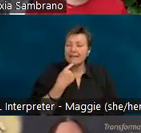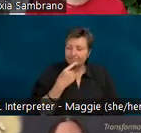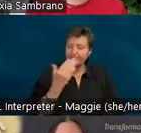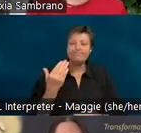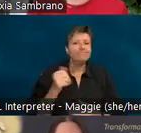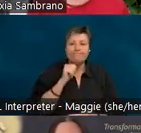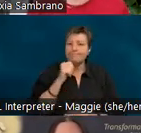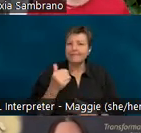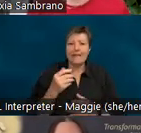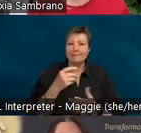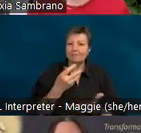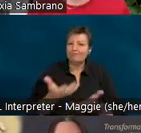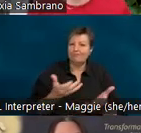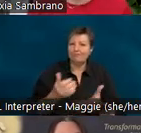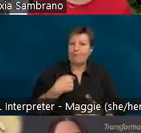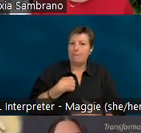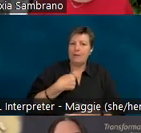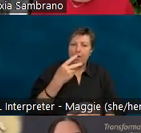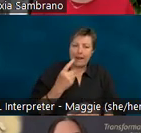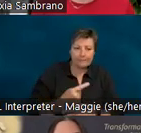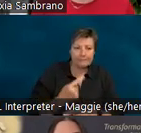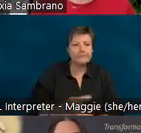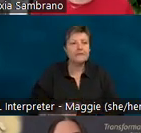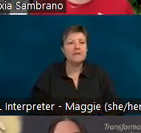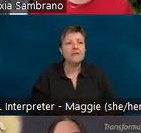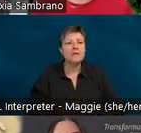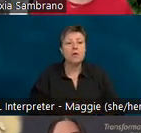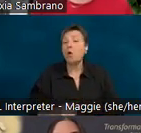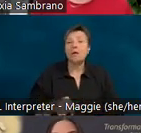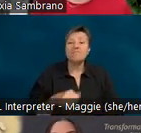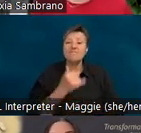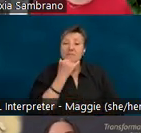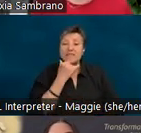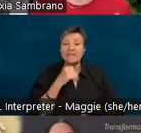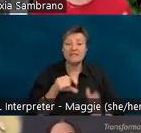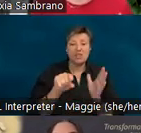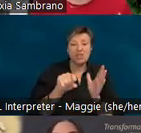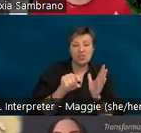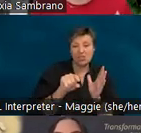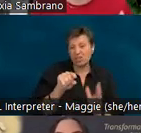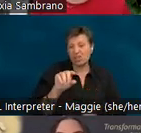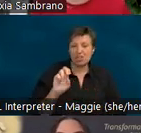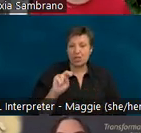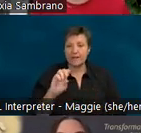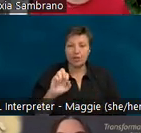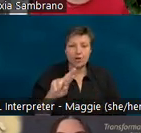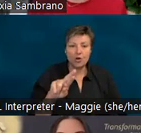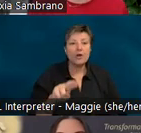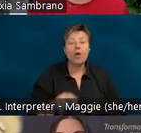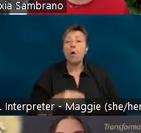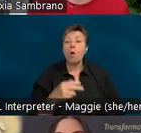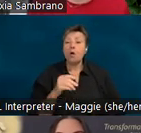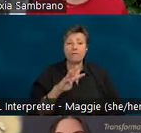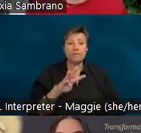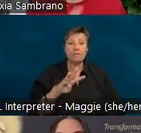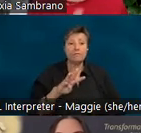49% reported being misgendered. While 37% of trans folks who have been taking hormones prior to